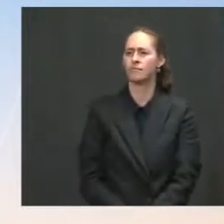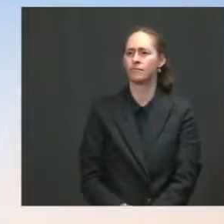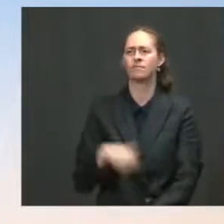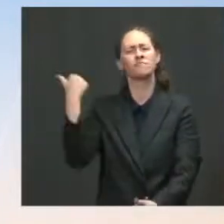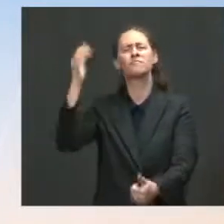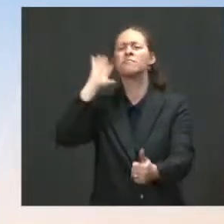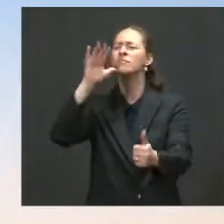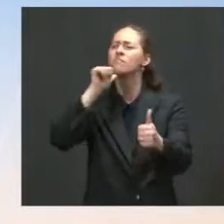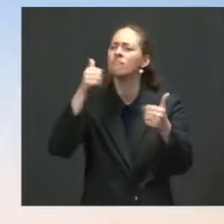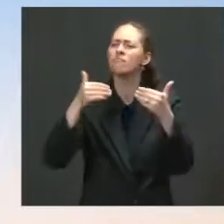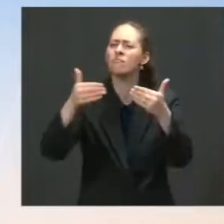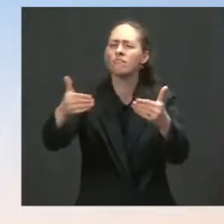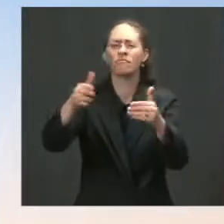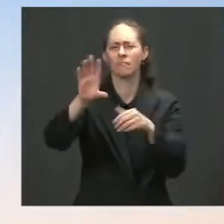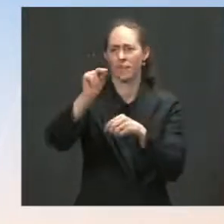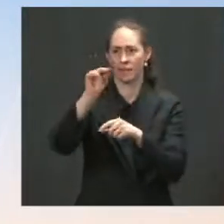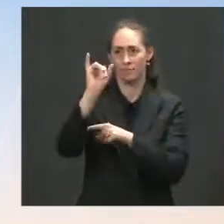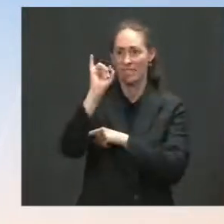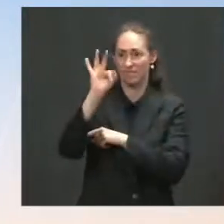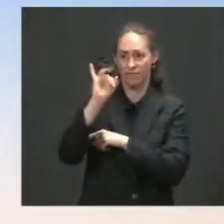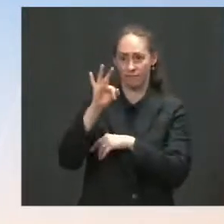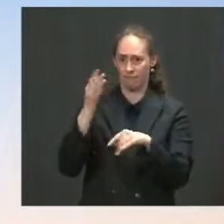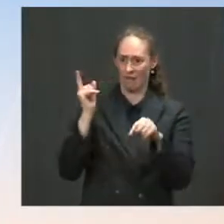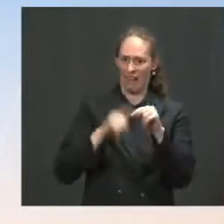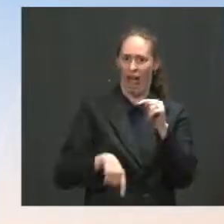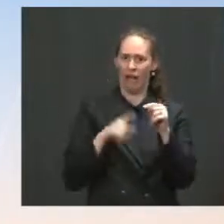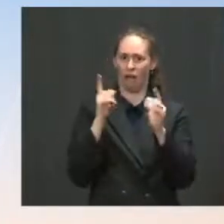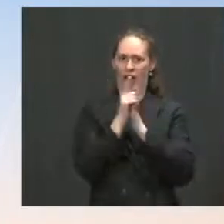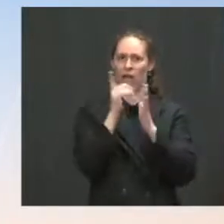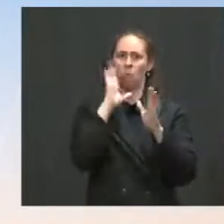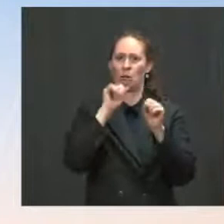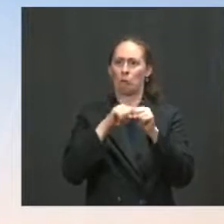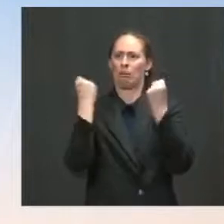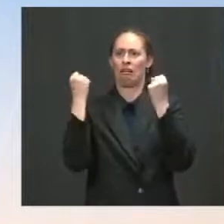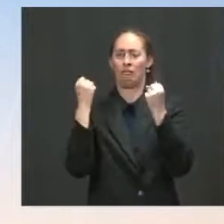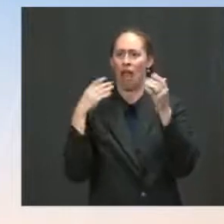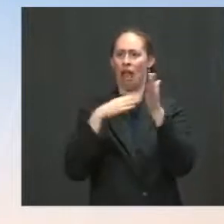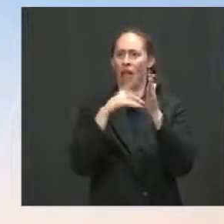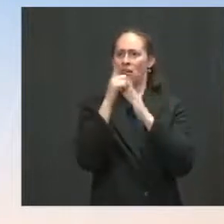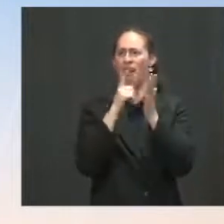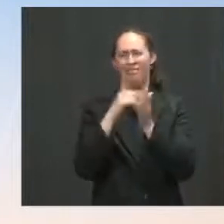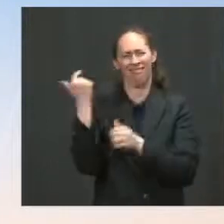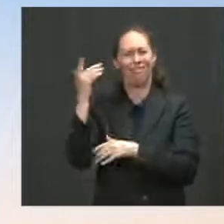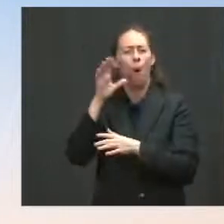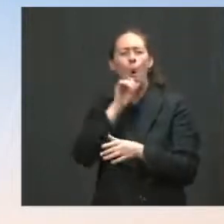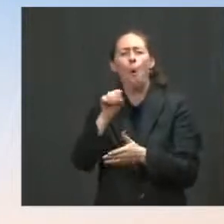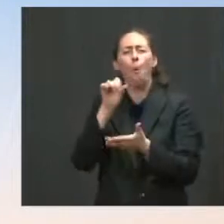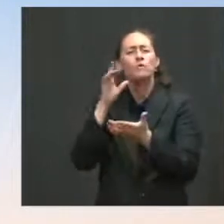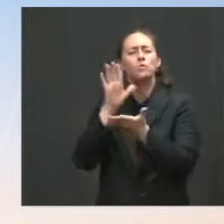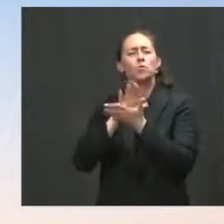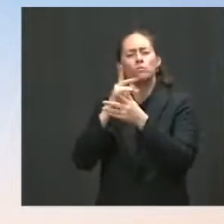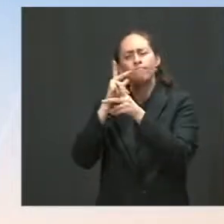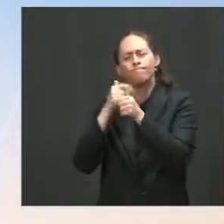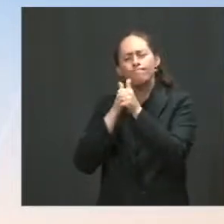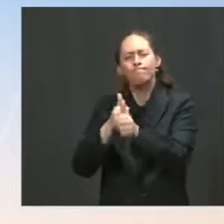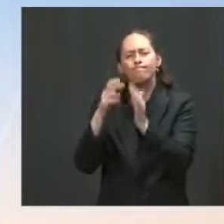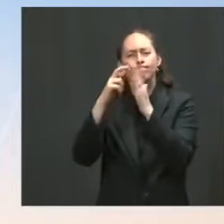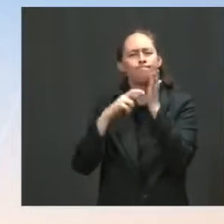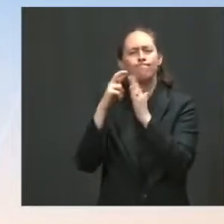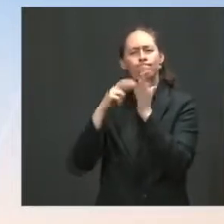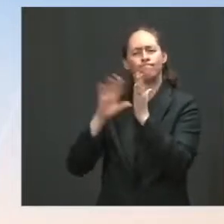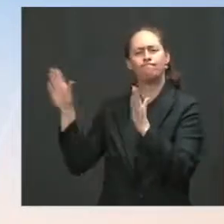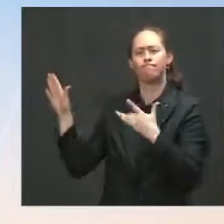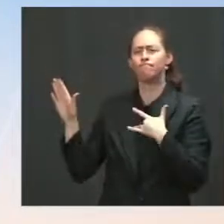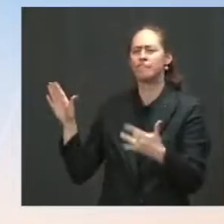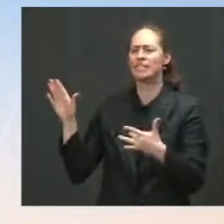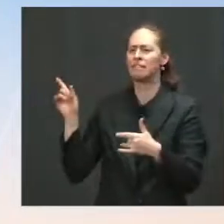legal justification. He is old school in that way. But I would tell you that regardless of what is decided by